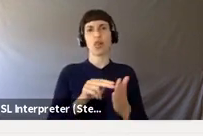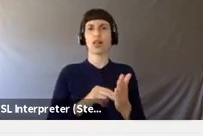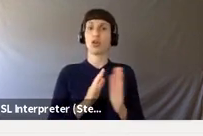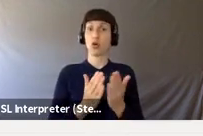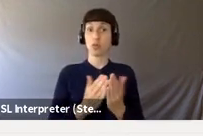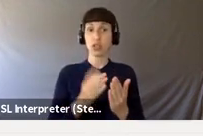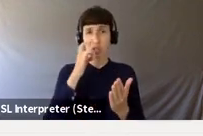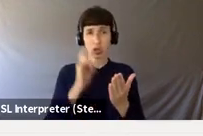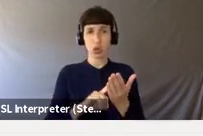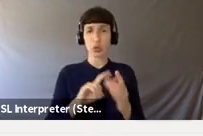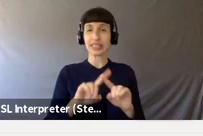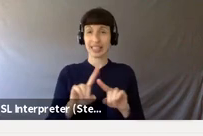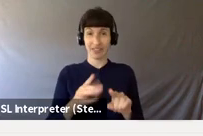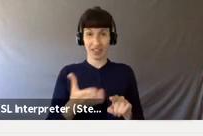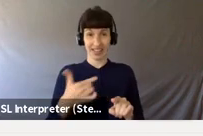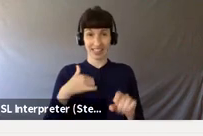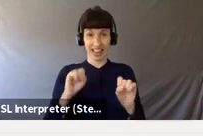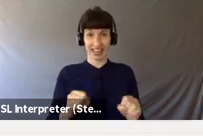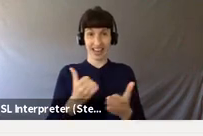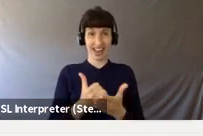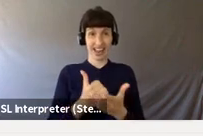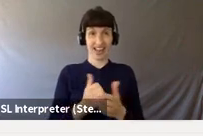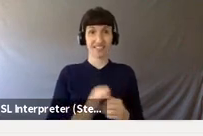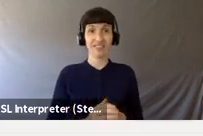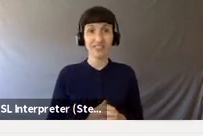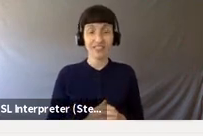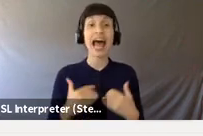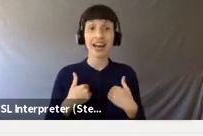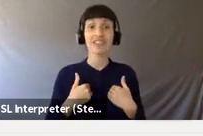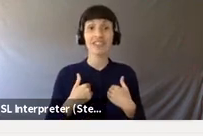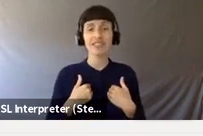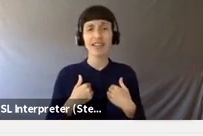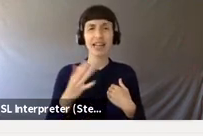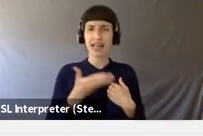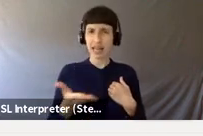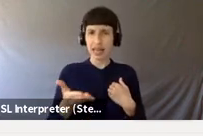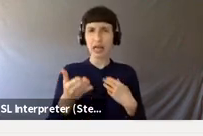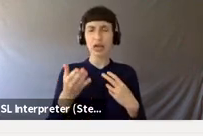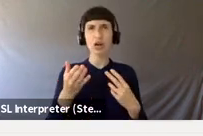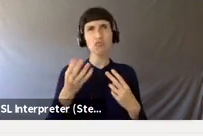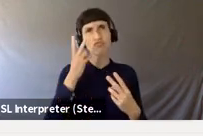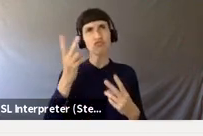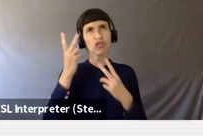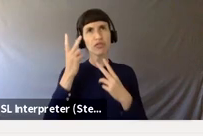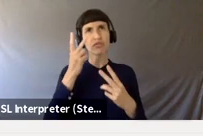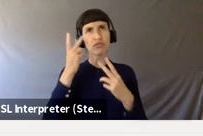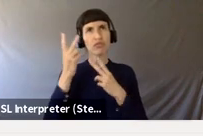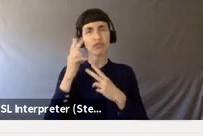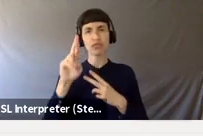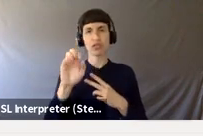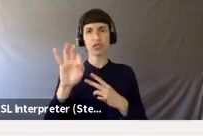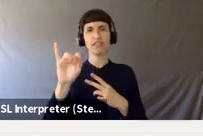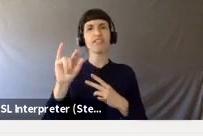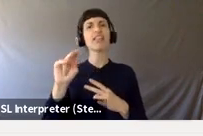I could have. Maybe there's a spot here where I want to do like reflections, and I'm thinking about reflections for my kids. I want to have another section in